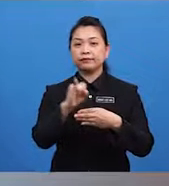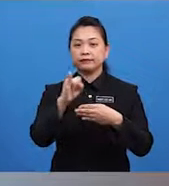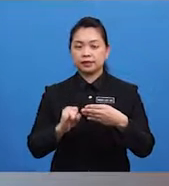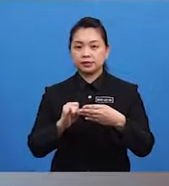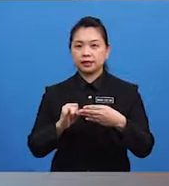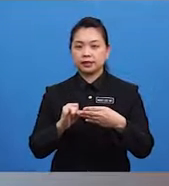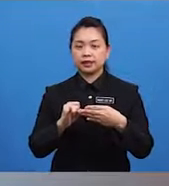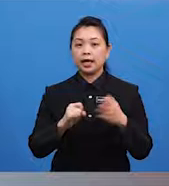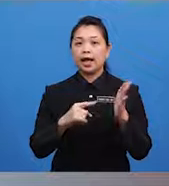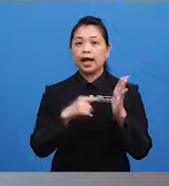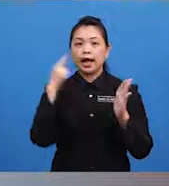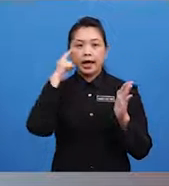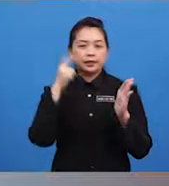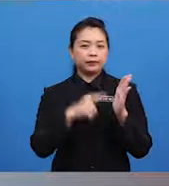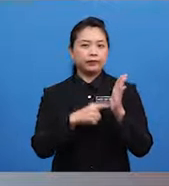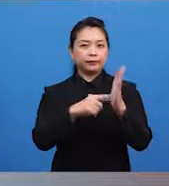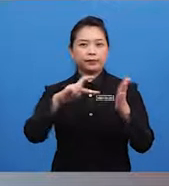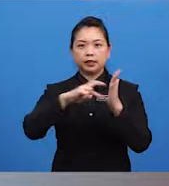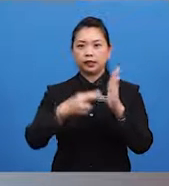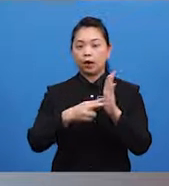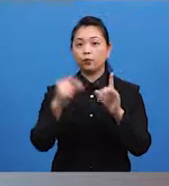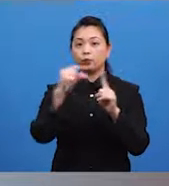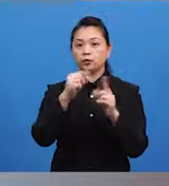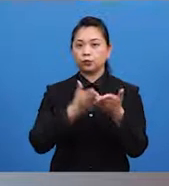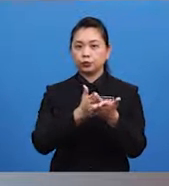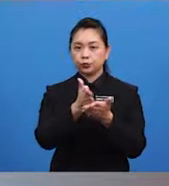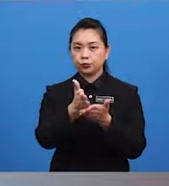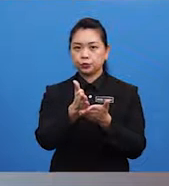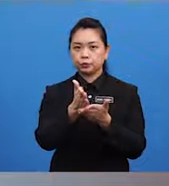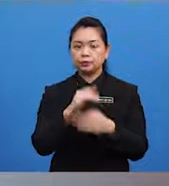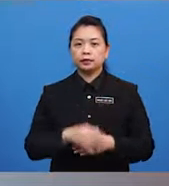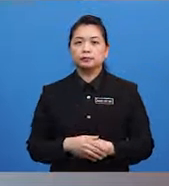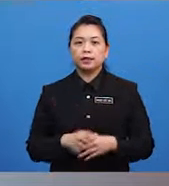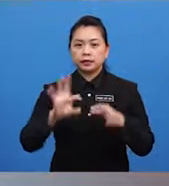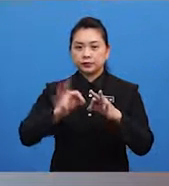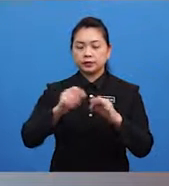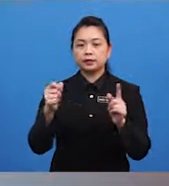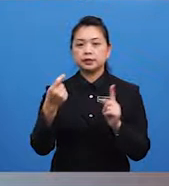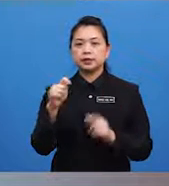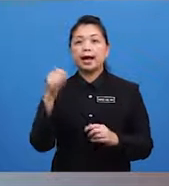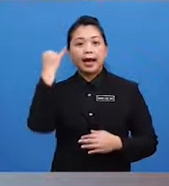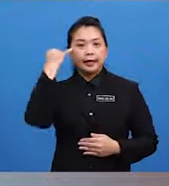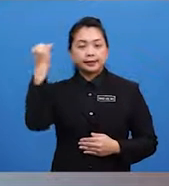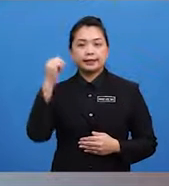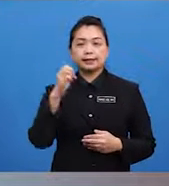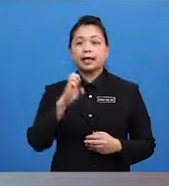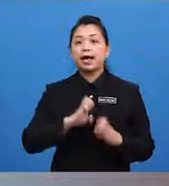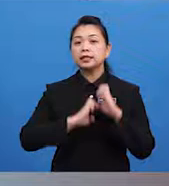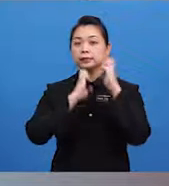identify meanings of words through contextual clues, interpret the ideas expressed,